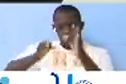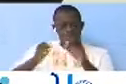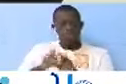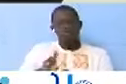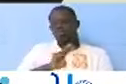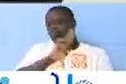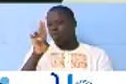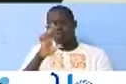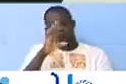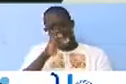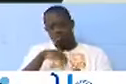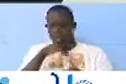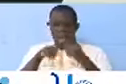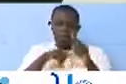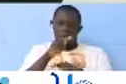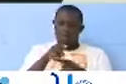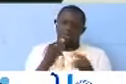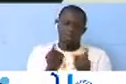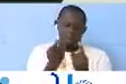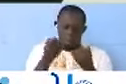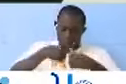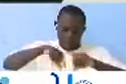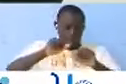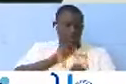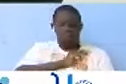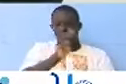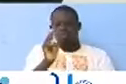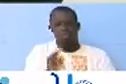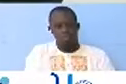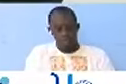Because yes, it's an ongoing case, and we have decided not to mention them.